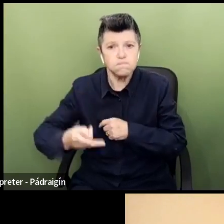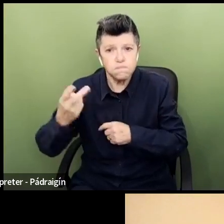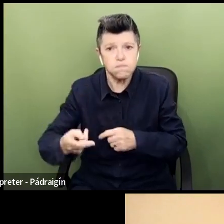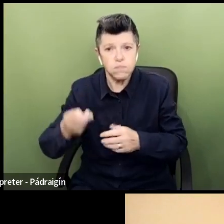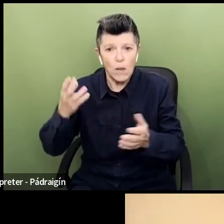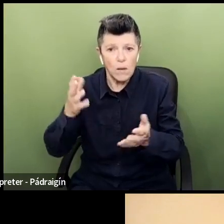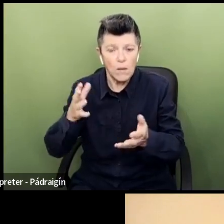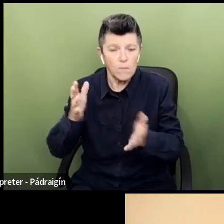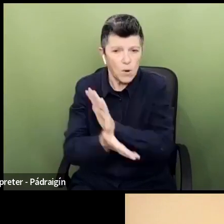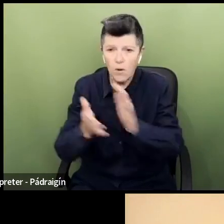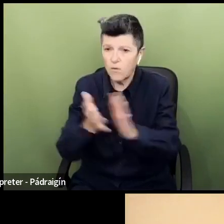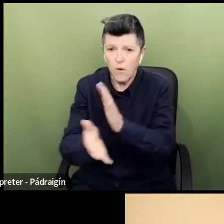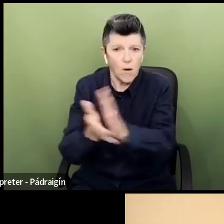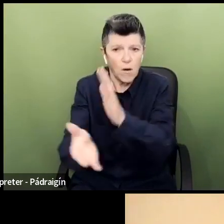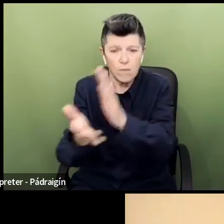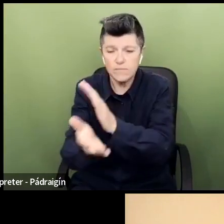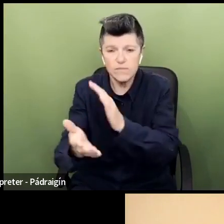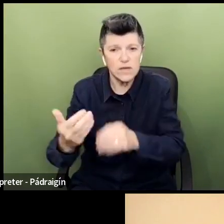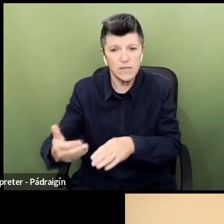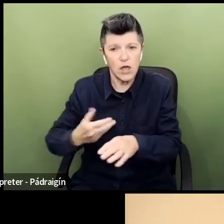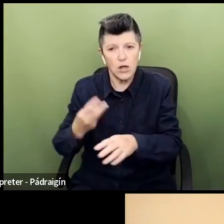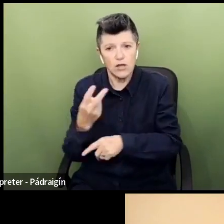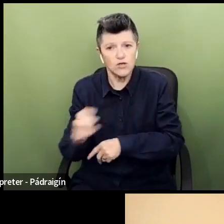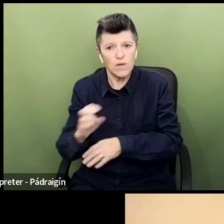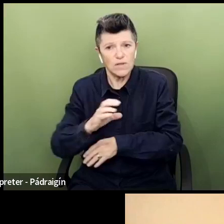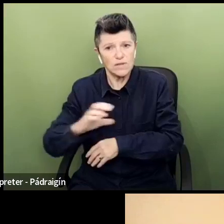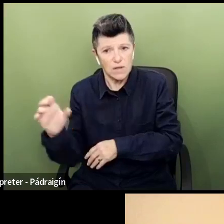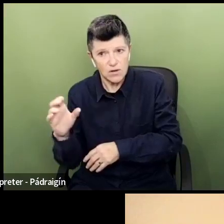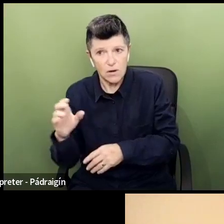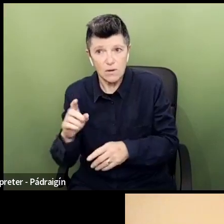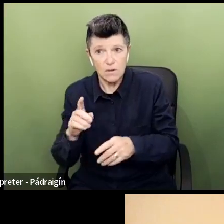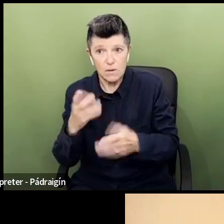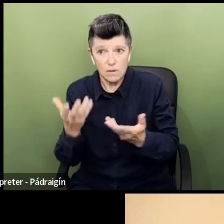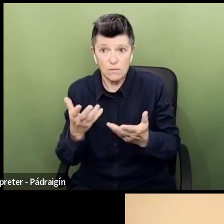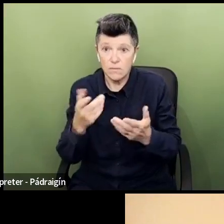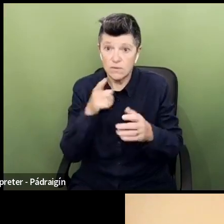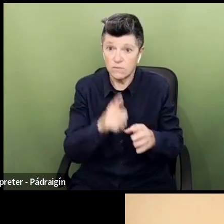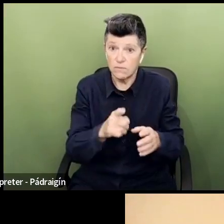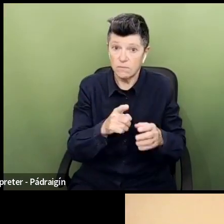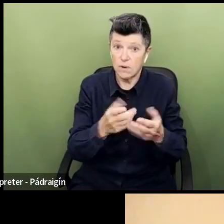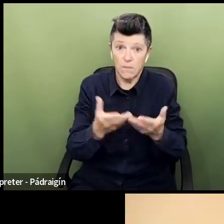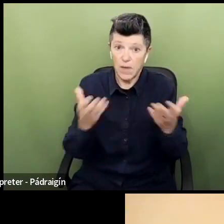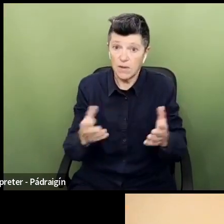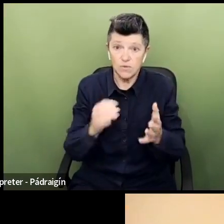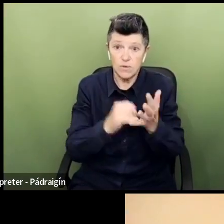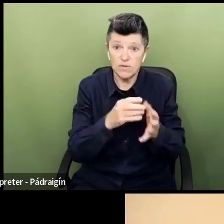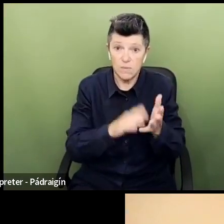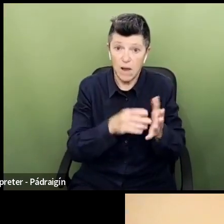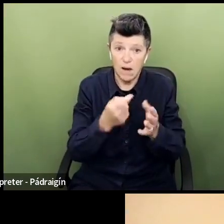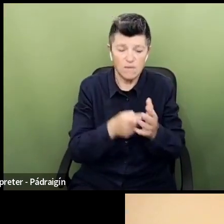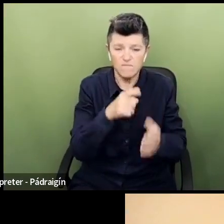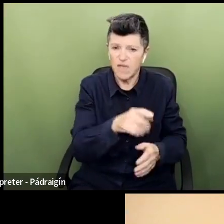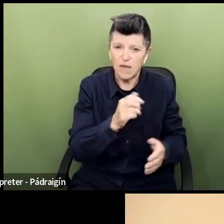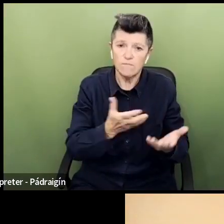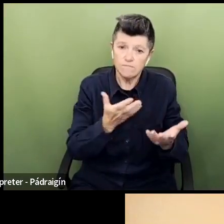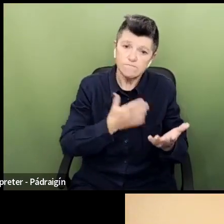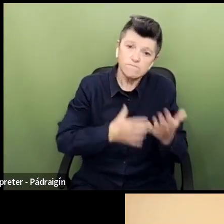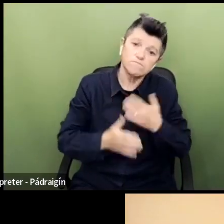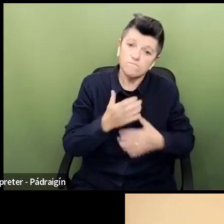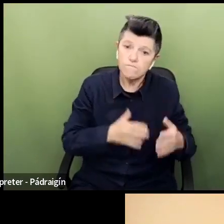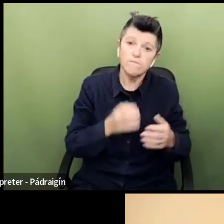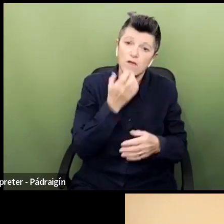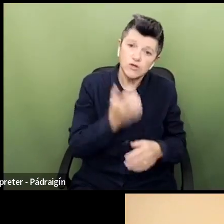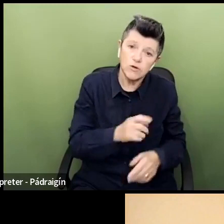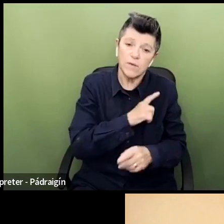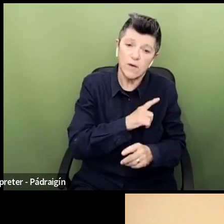20th century that swept some of the regions of Russia. Samara was tolerant towards Jews because Jews were very prominent